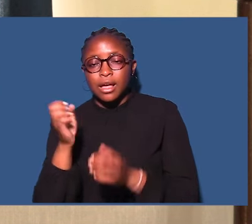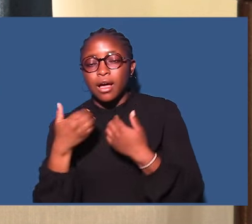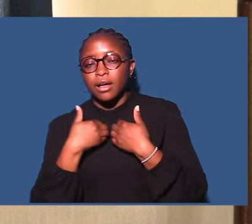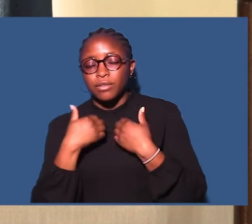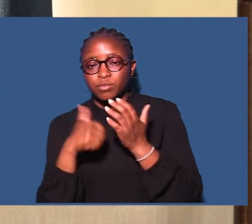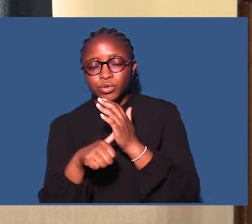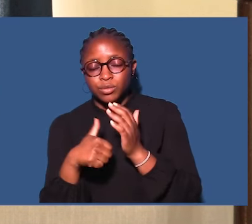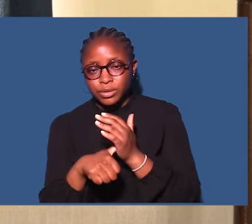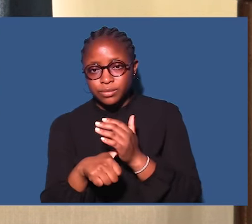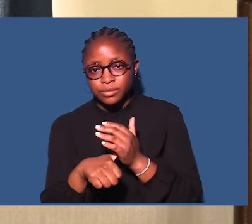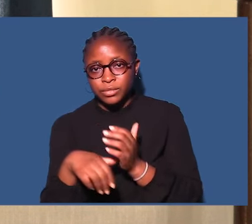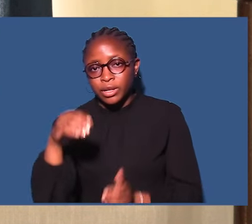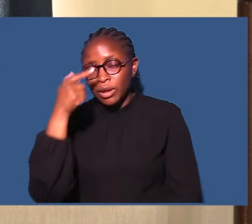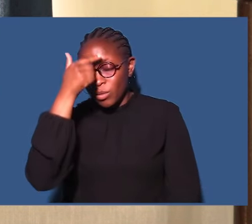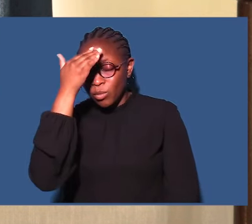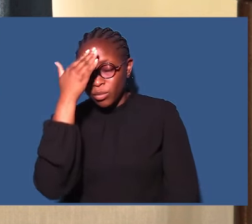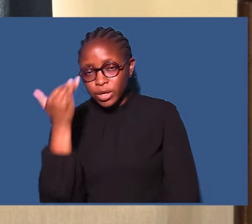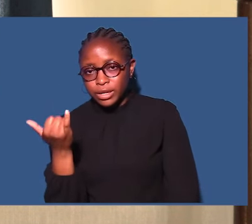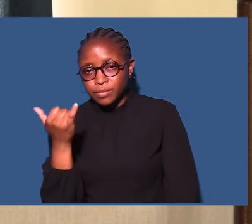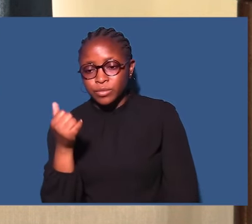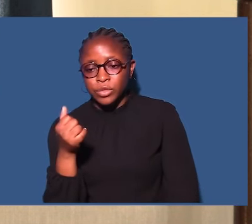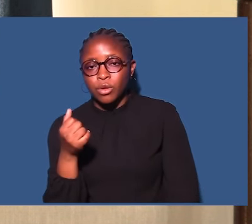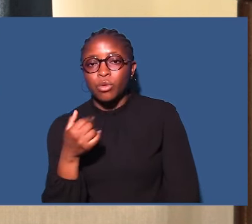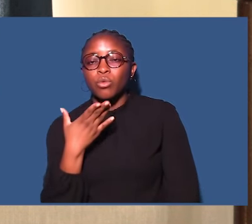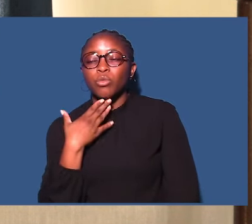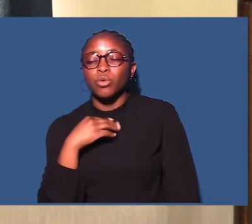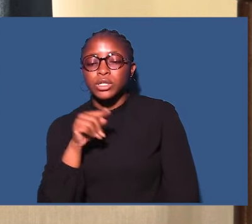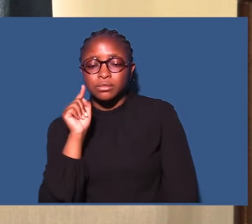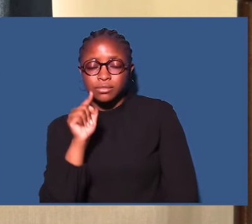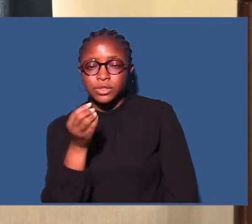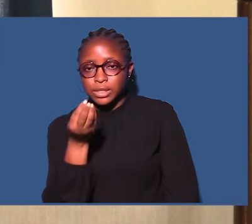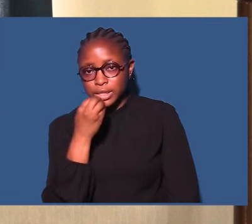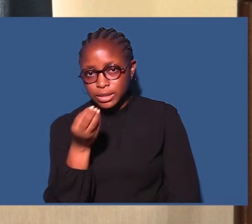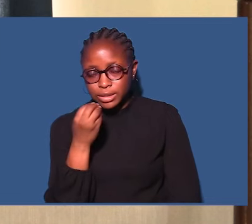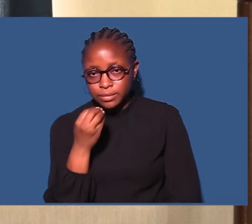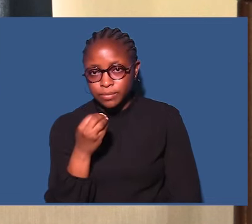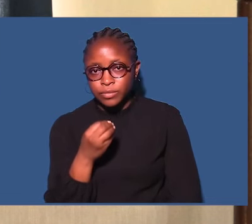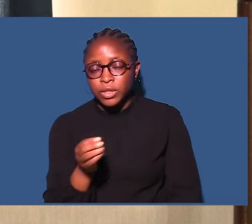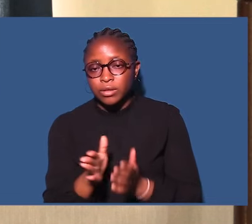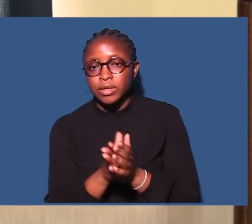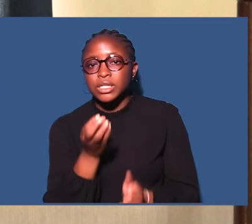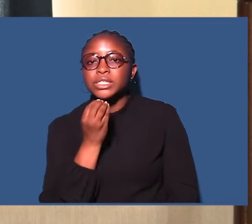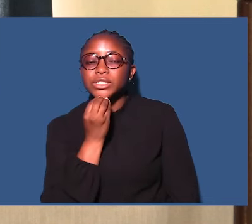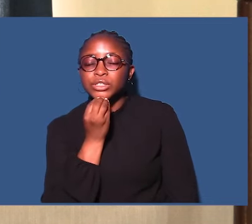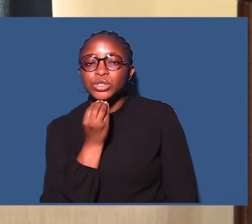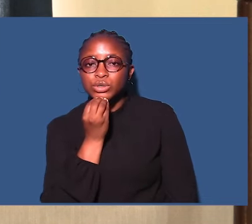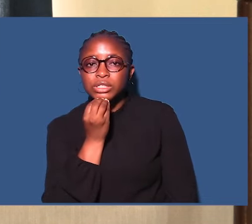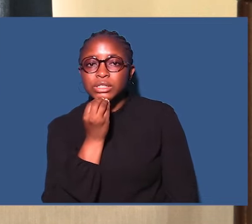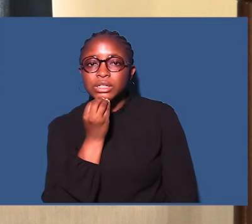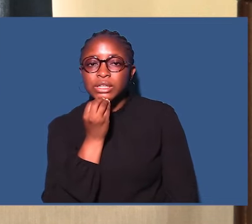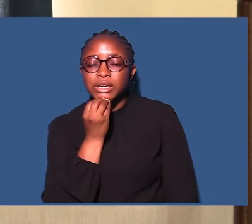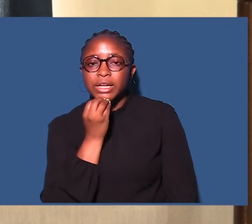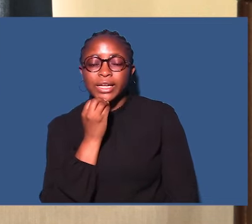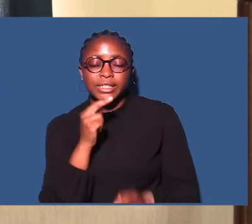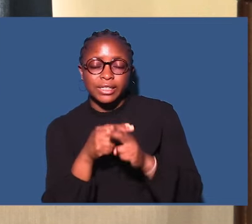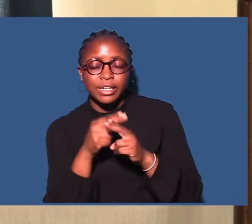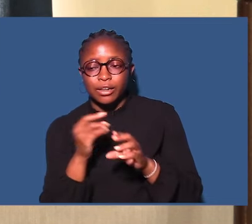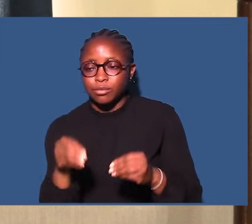And in that regards, the Jews were regarded as the strong and the